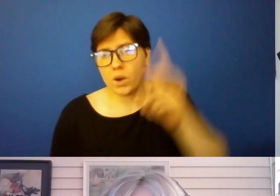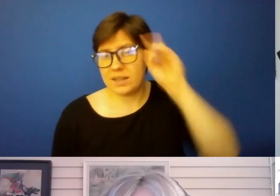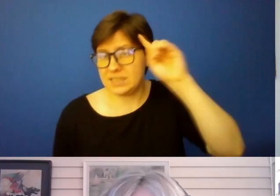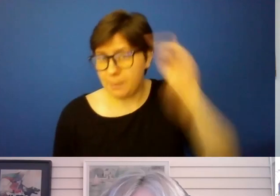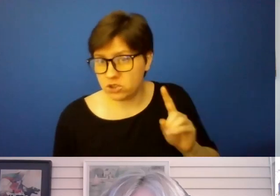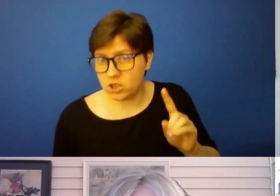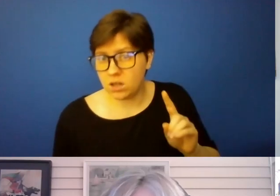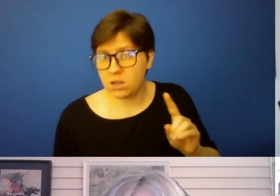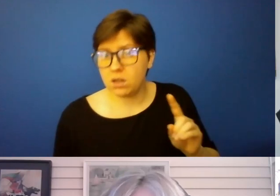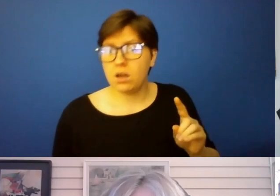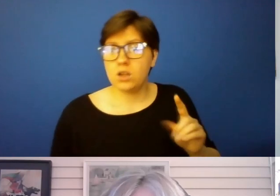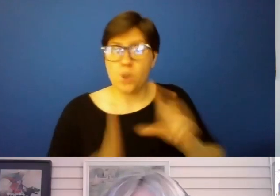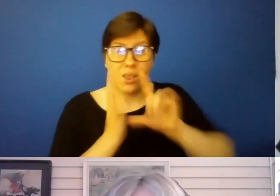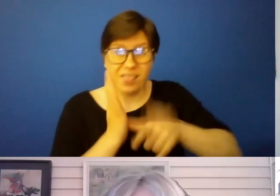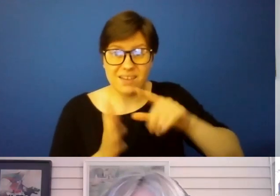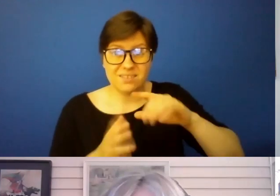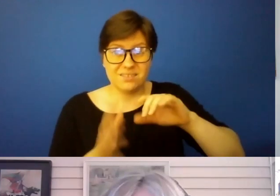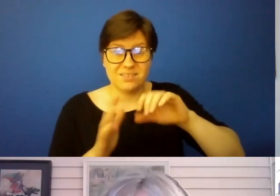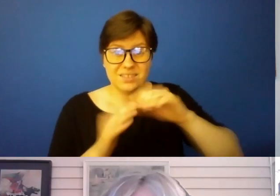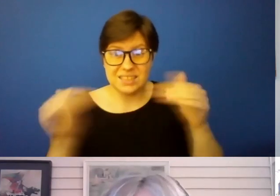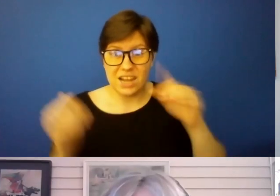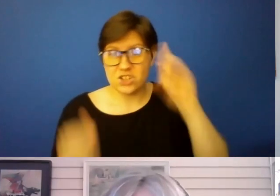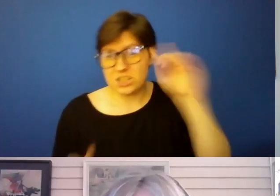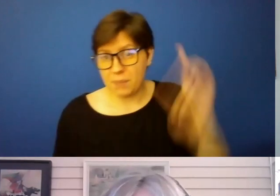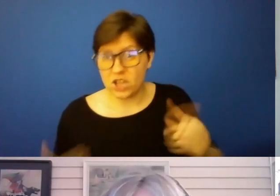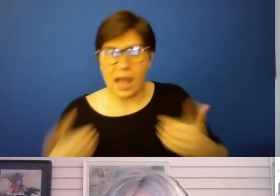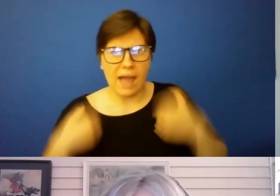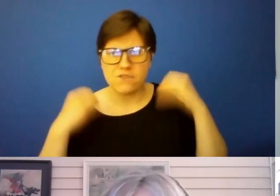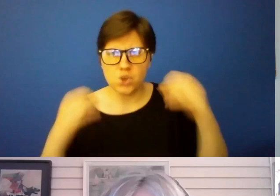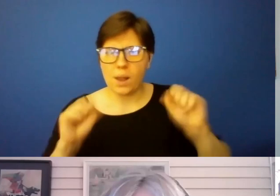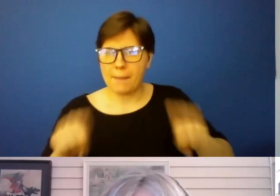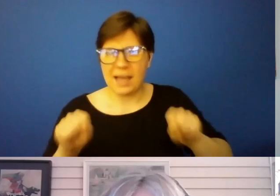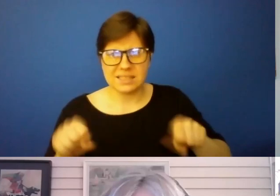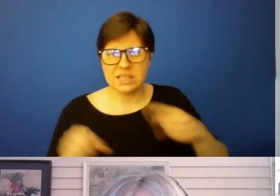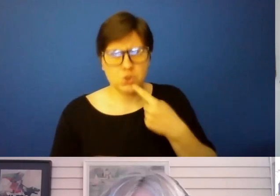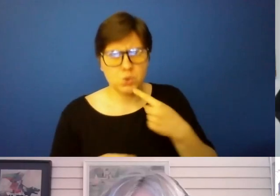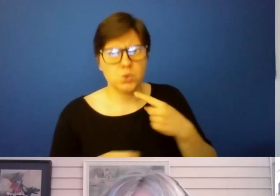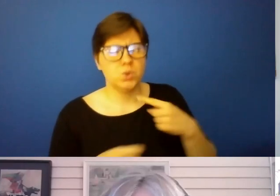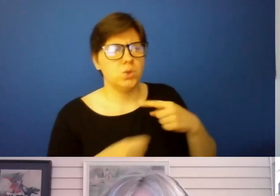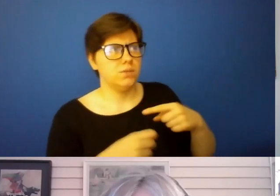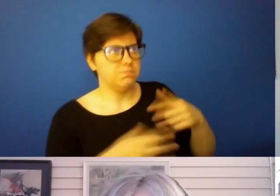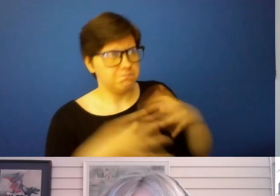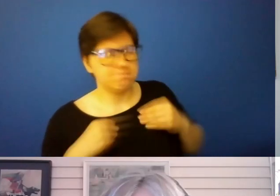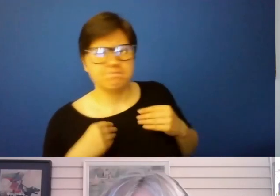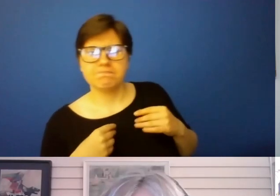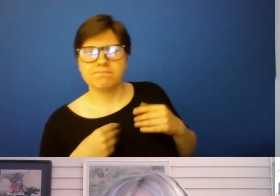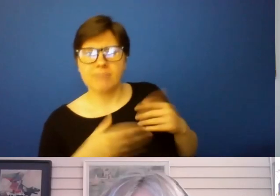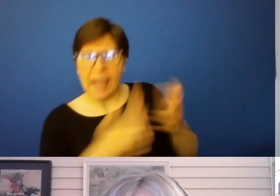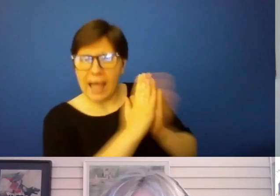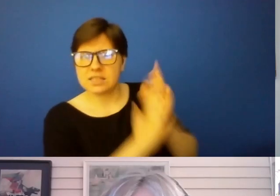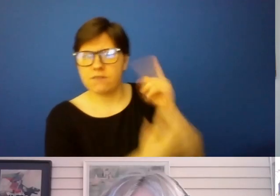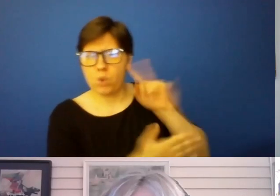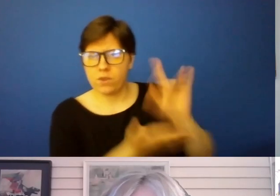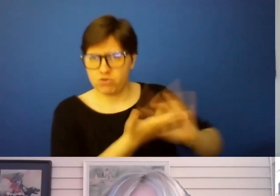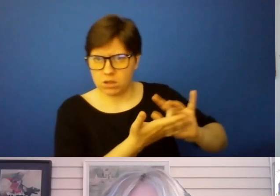stage dementia, you're not going to have the capacity to ask and receive and consume this drug. So you, while you still have capacity